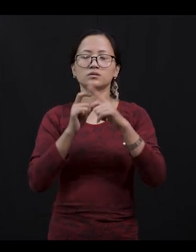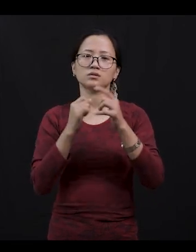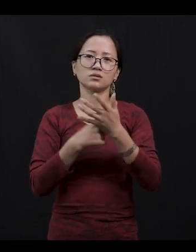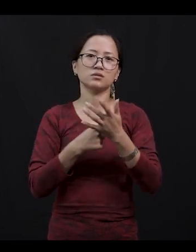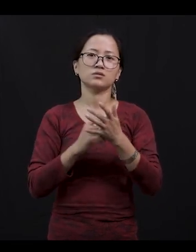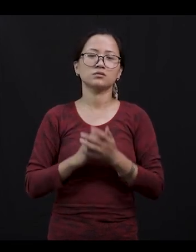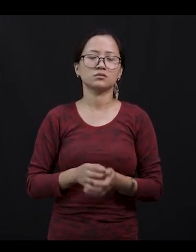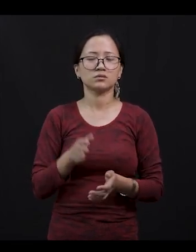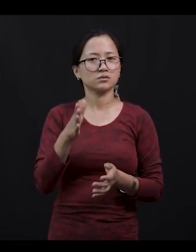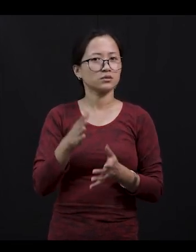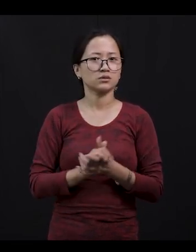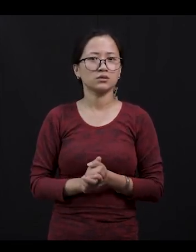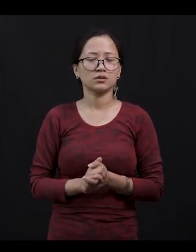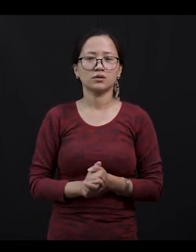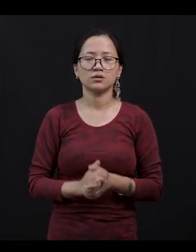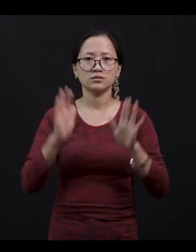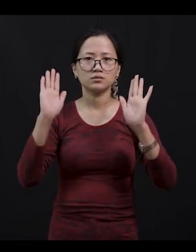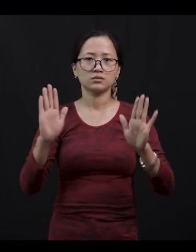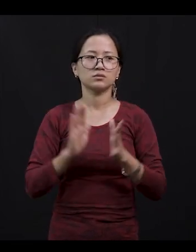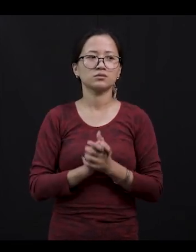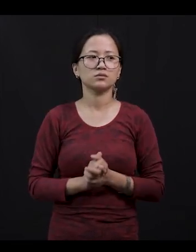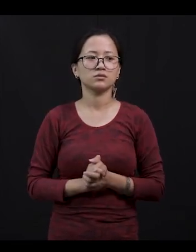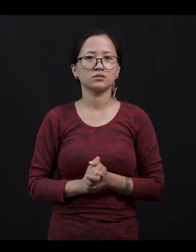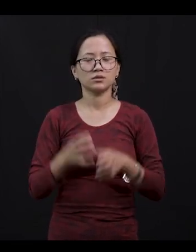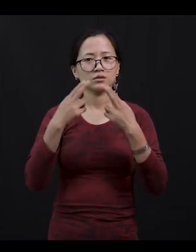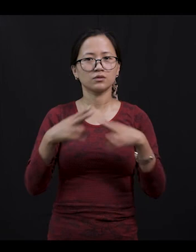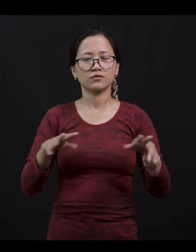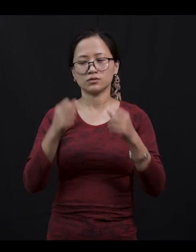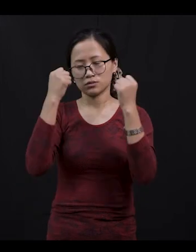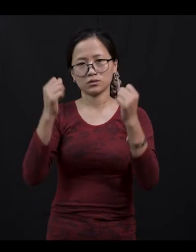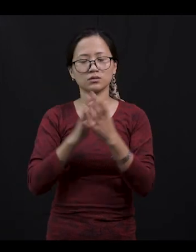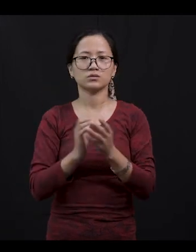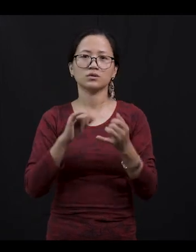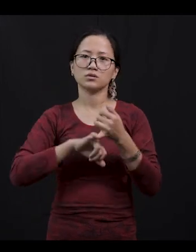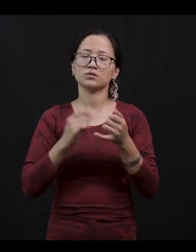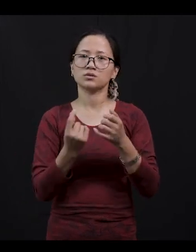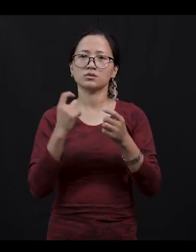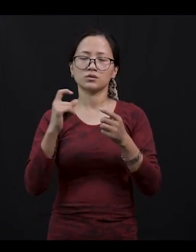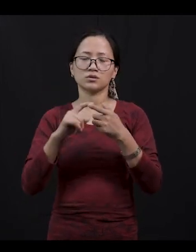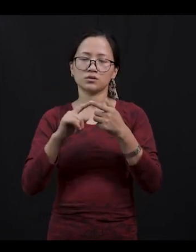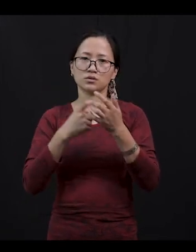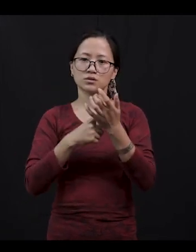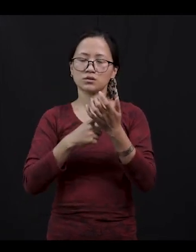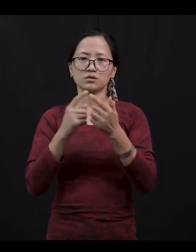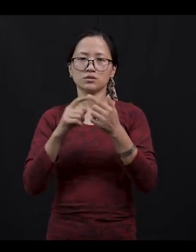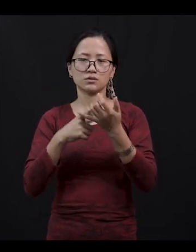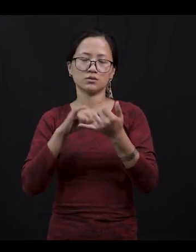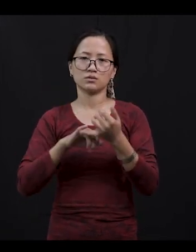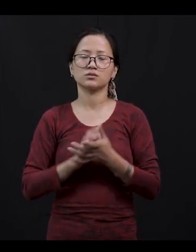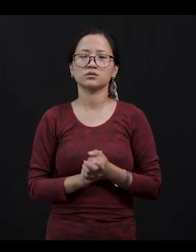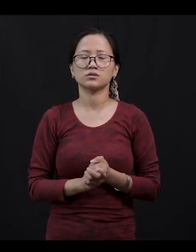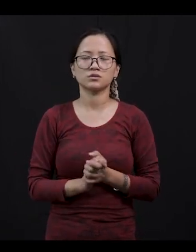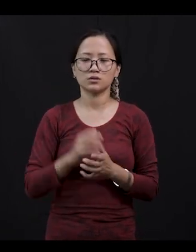also did not have a very, very strong successor. So these were a few dynasties that